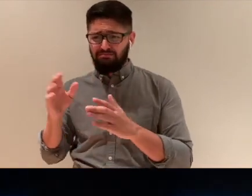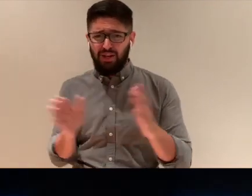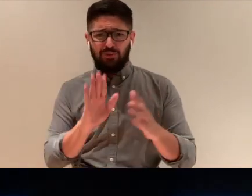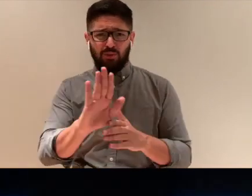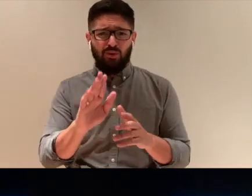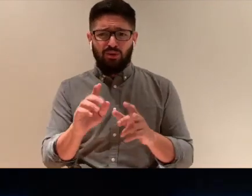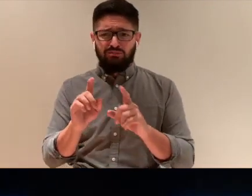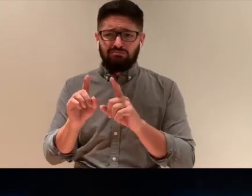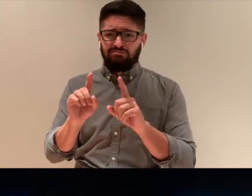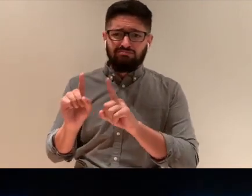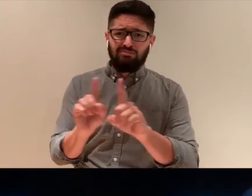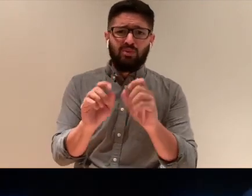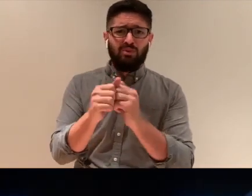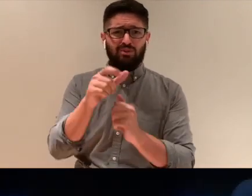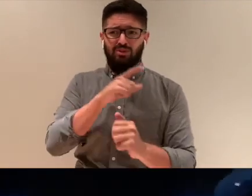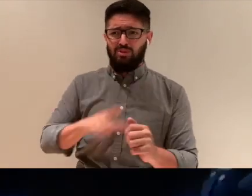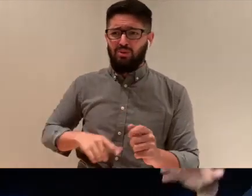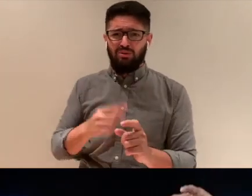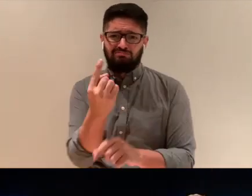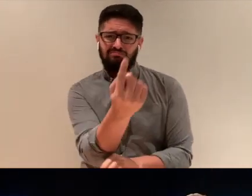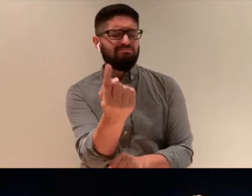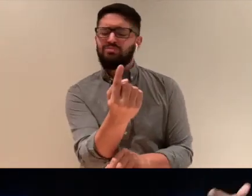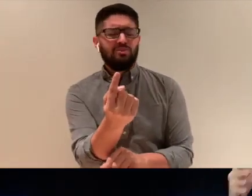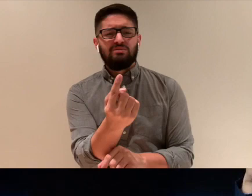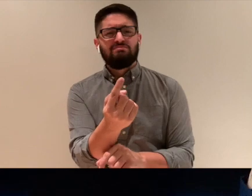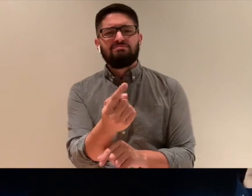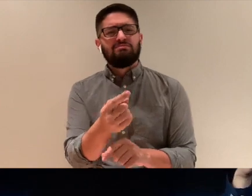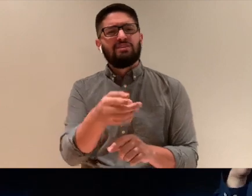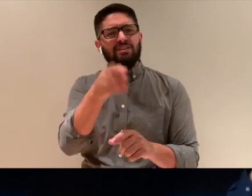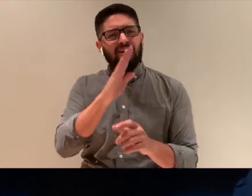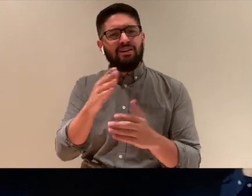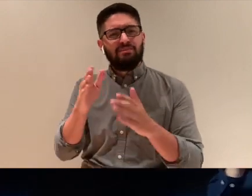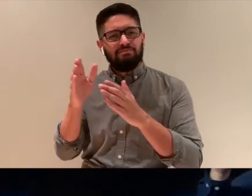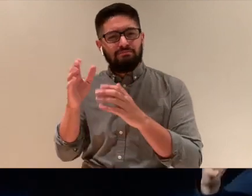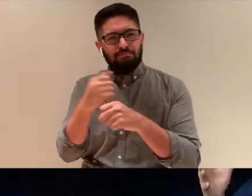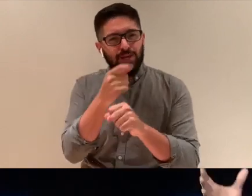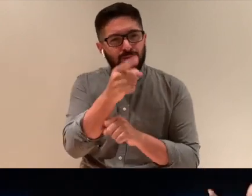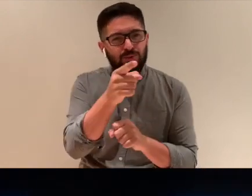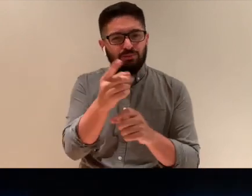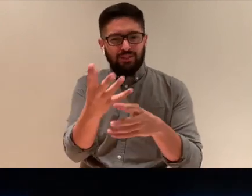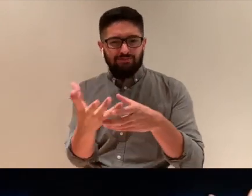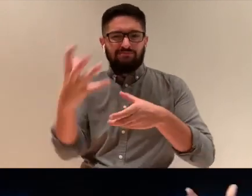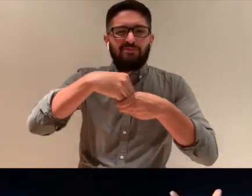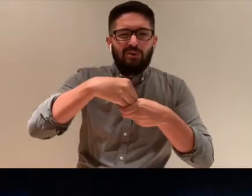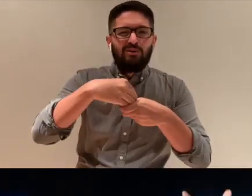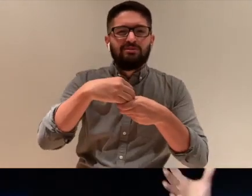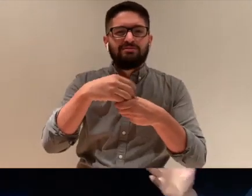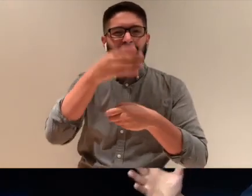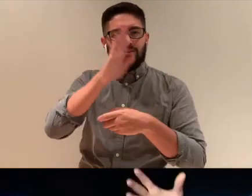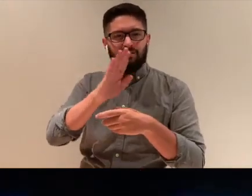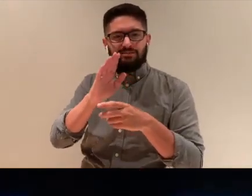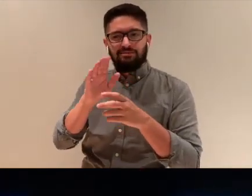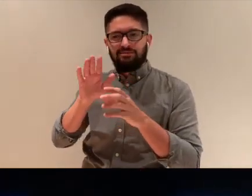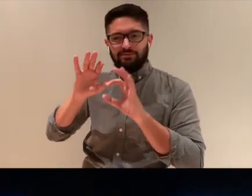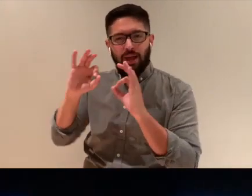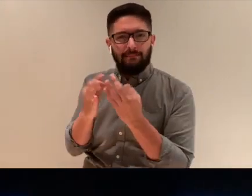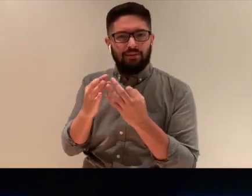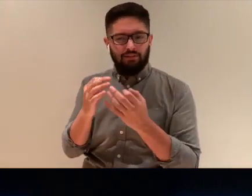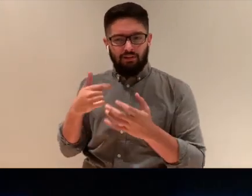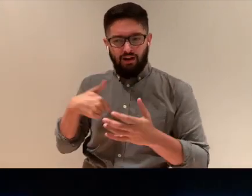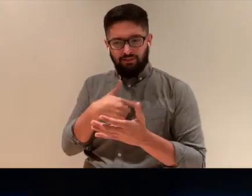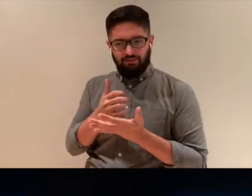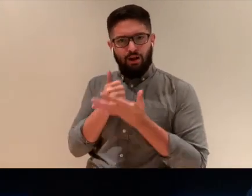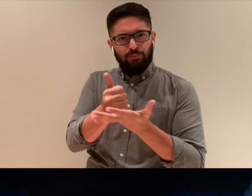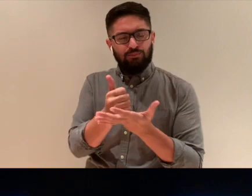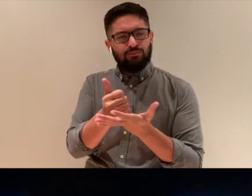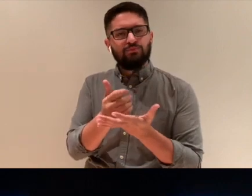by yourself, you know, not knowing anybody, but he designed you to be part of God's family and for us to help you in your walk